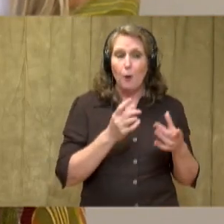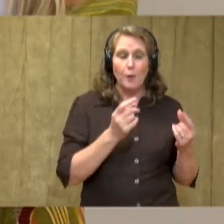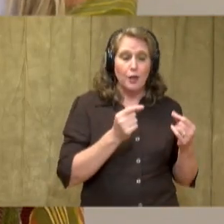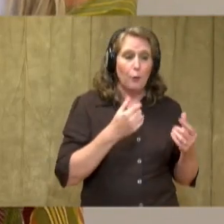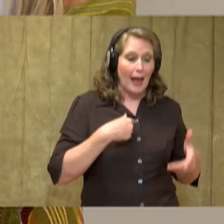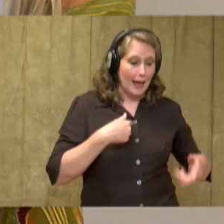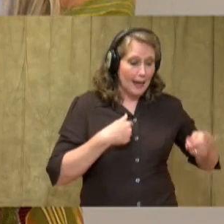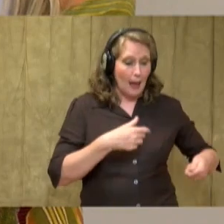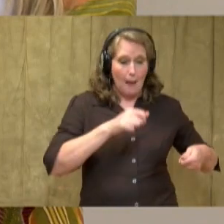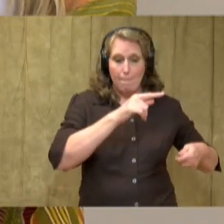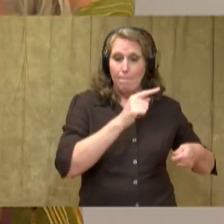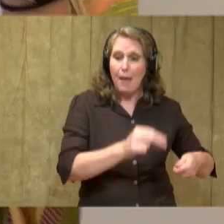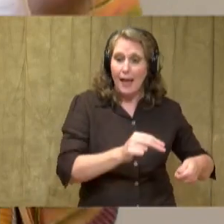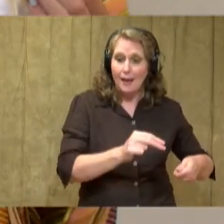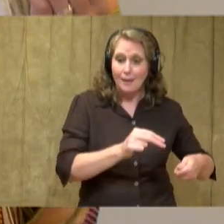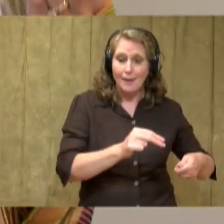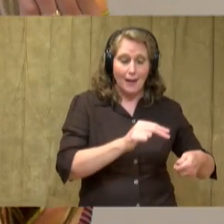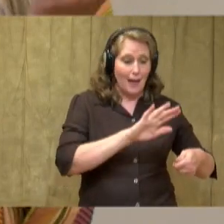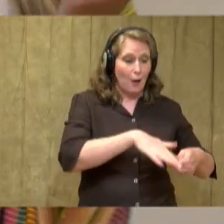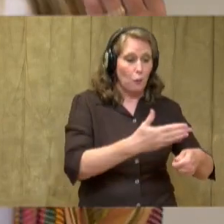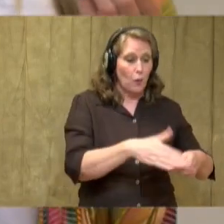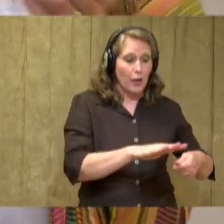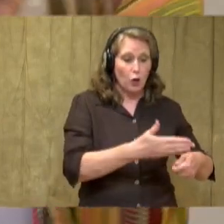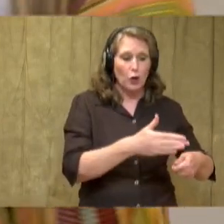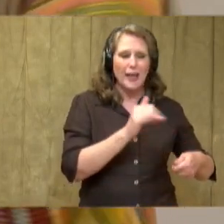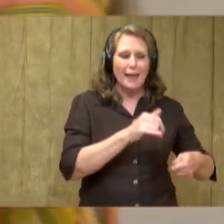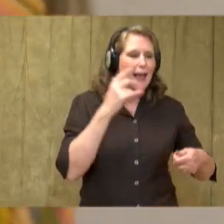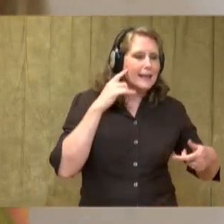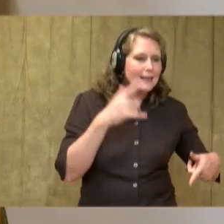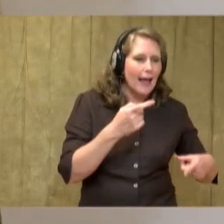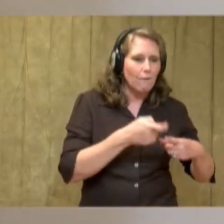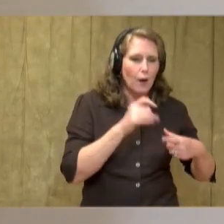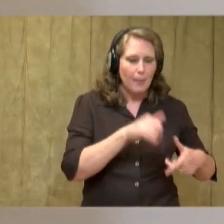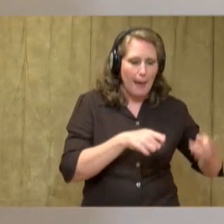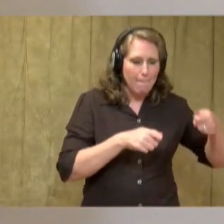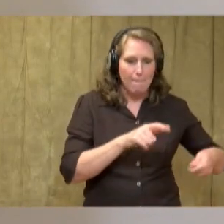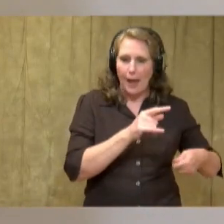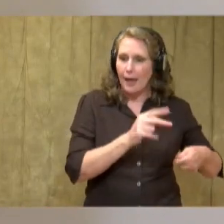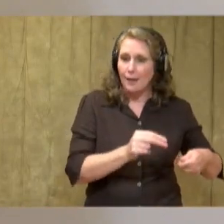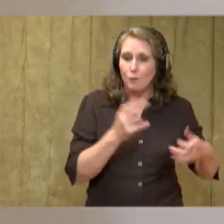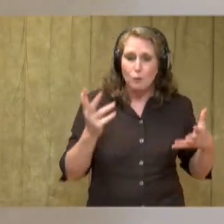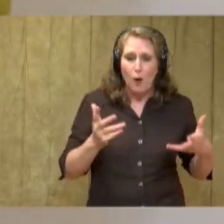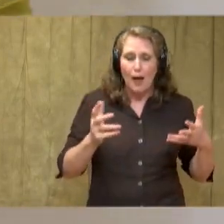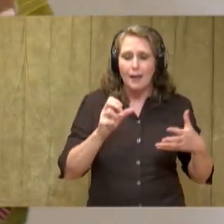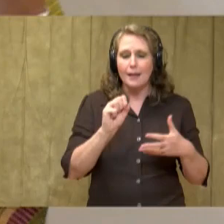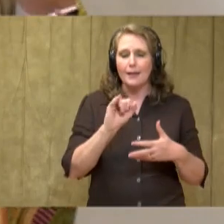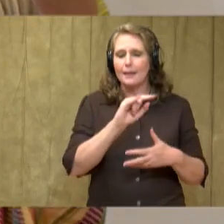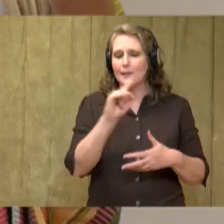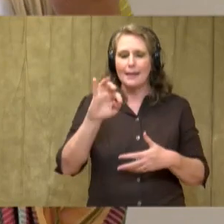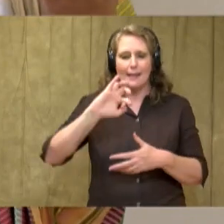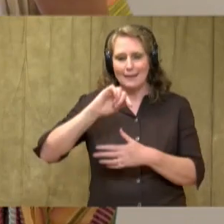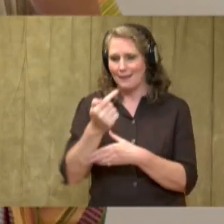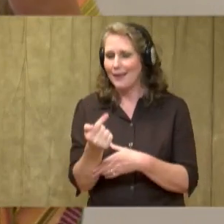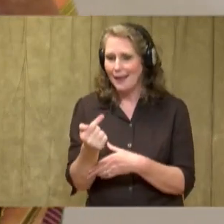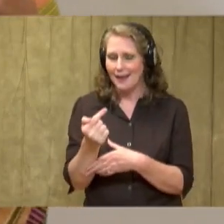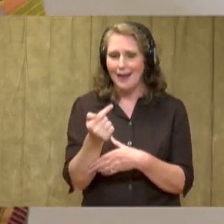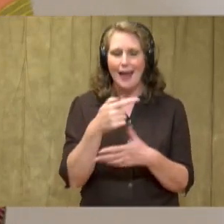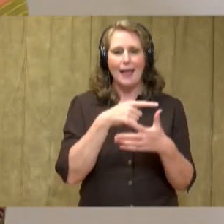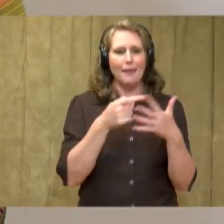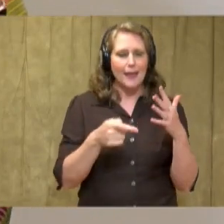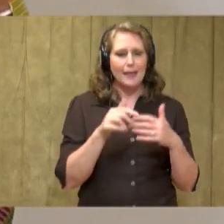they used the word sizzling to describe the pan. And think about how all of these adjectives are really helping